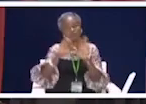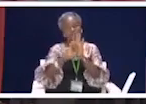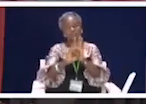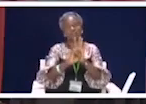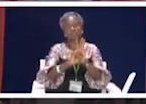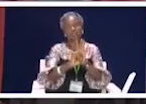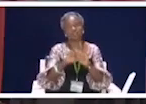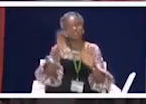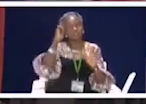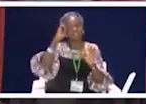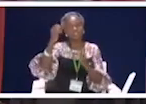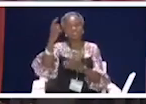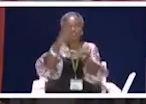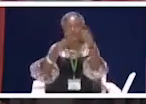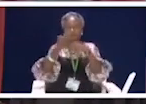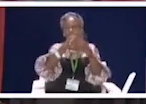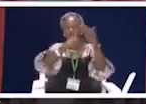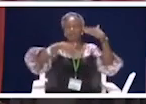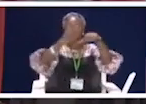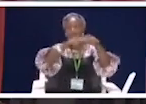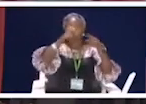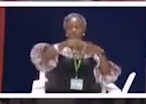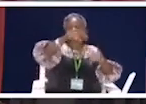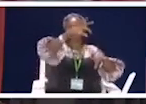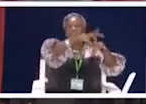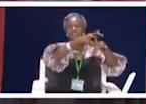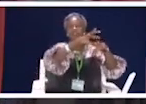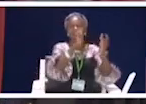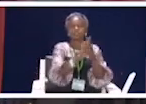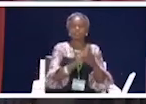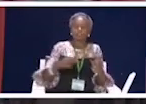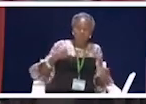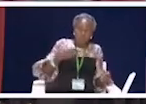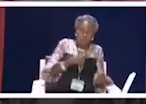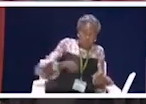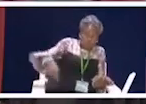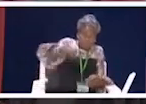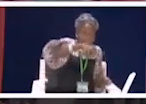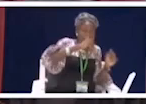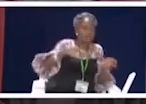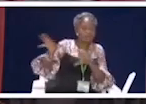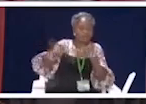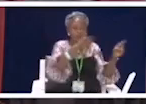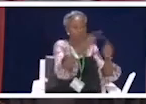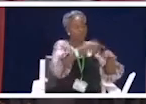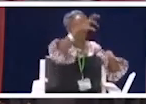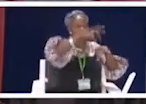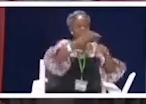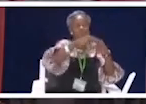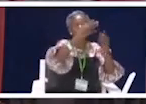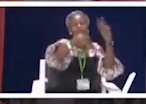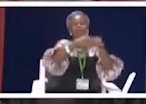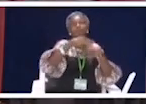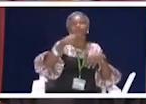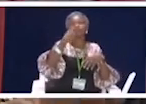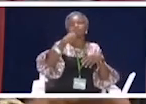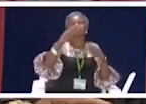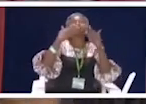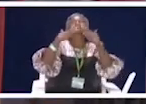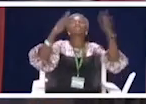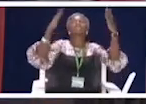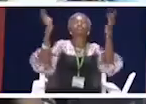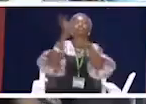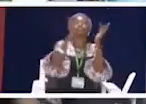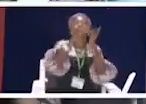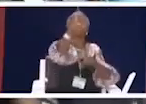he came from heaven to the earth so that we can move from the earth to heaven. Can somebody help me say thank you, Jesus?